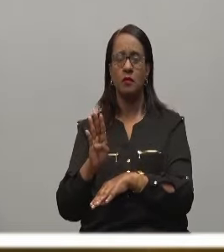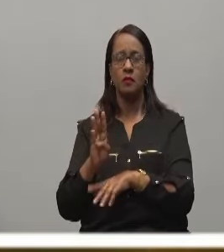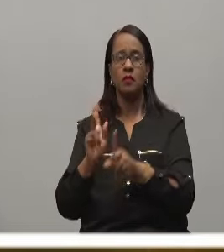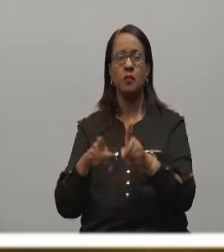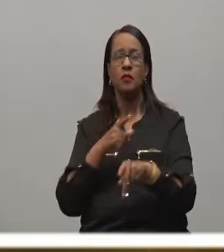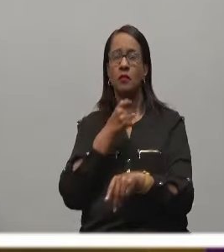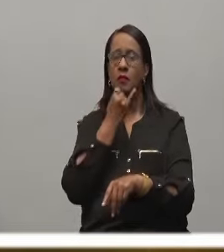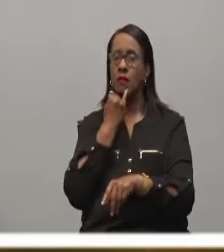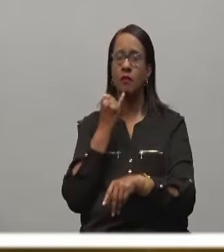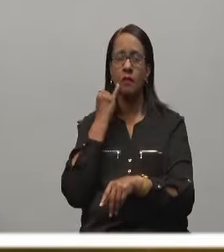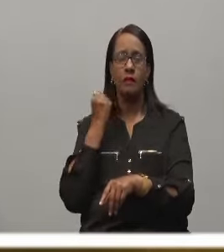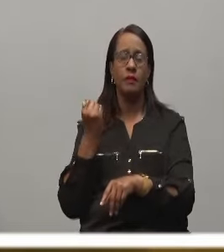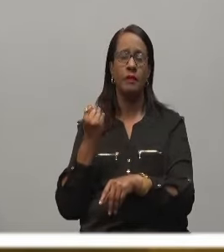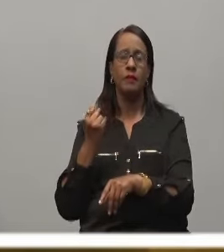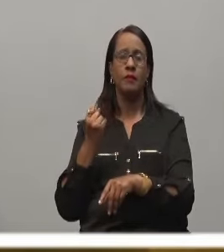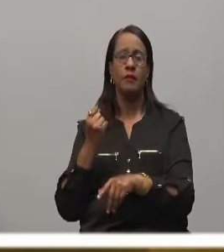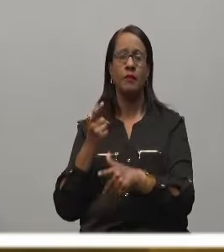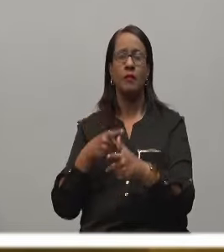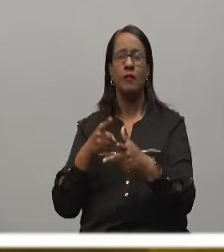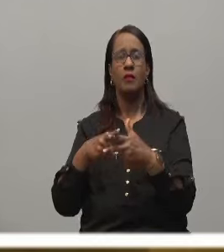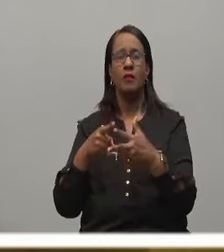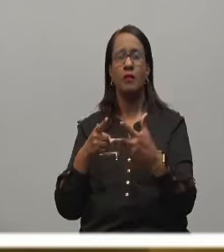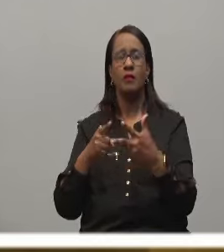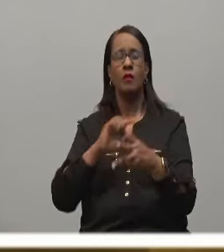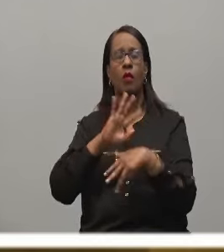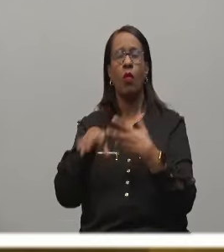accuses those who have done well.